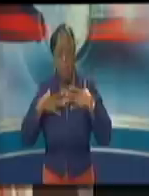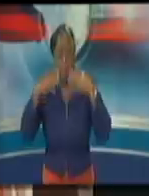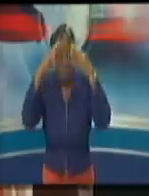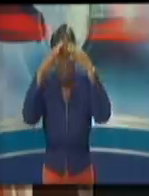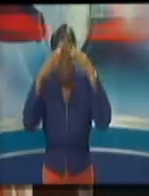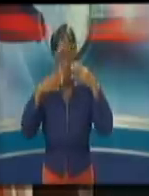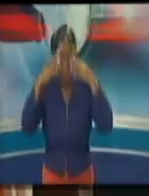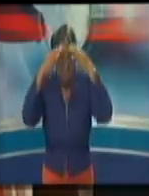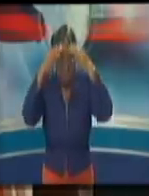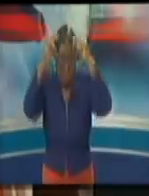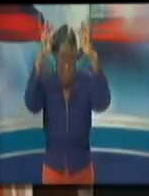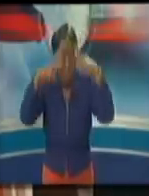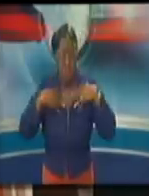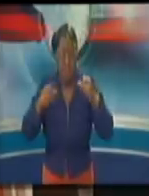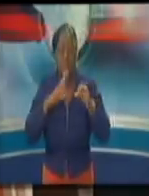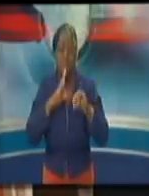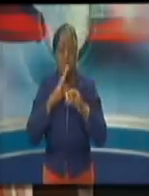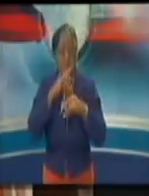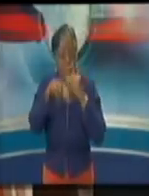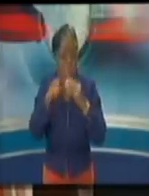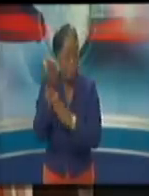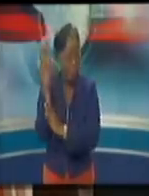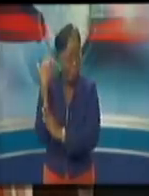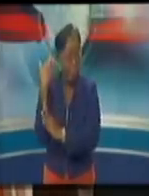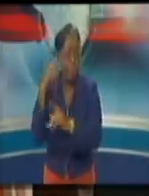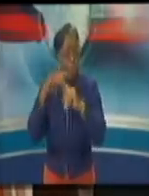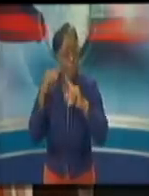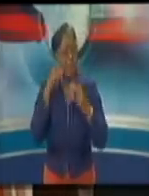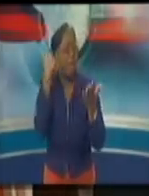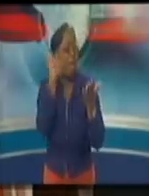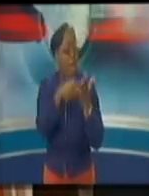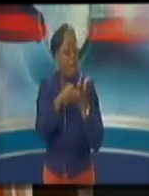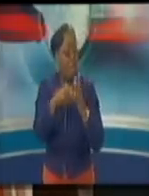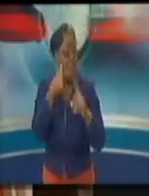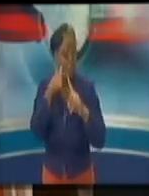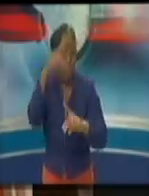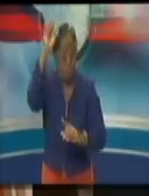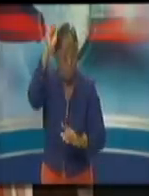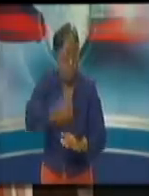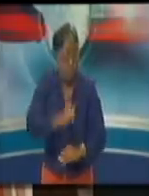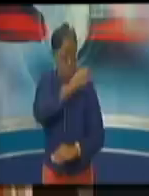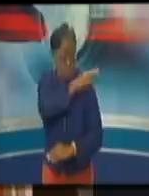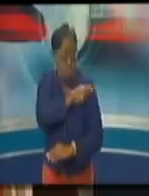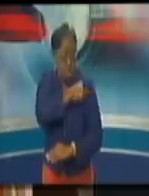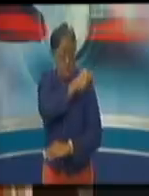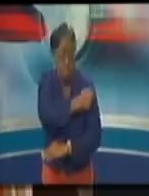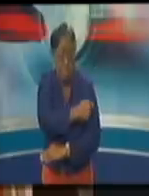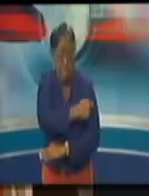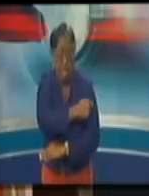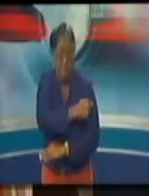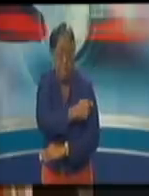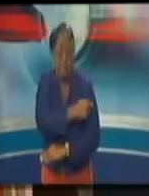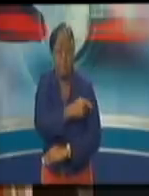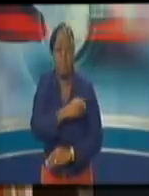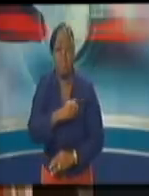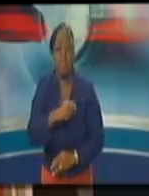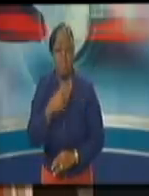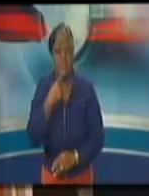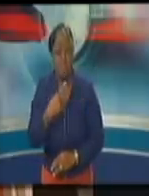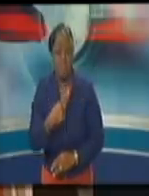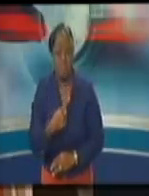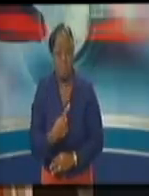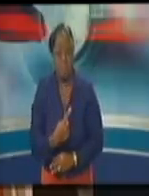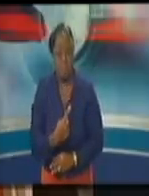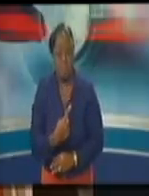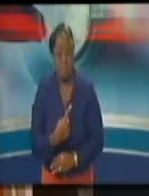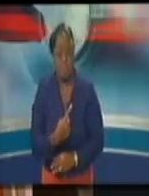no shortage. But there was a memo that was sent out from the Southwest Regional Health Authority speaking to the